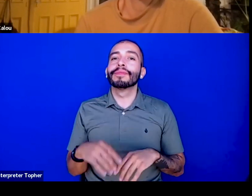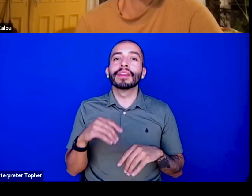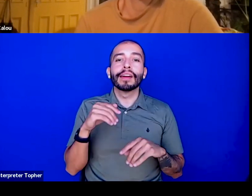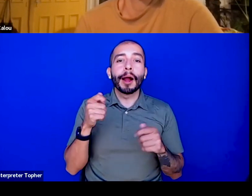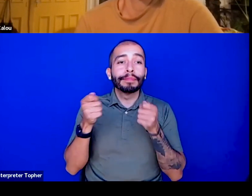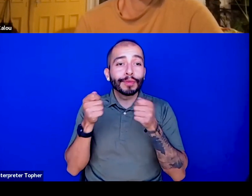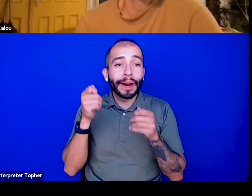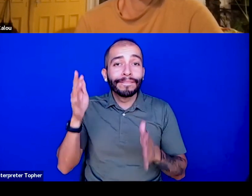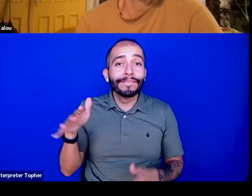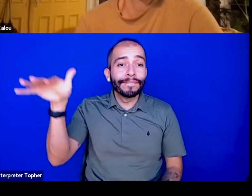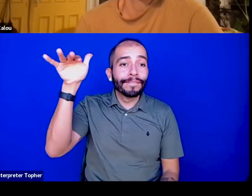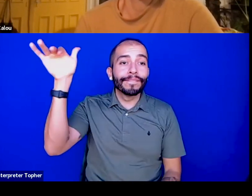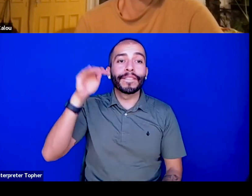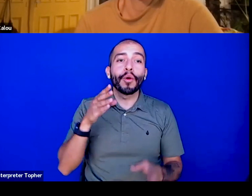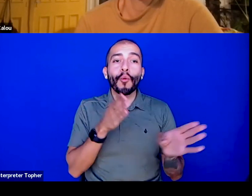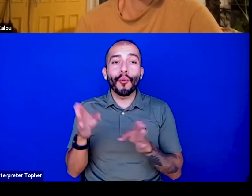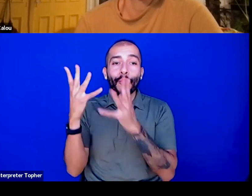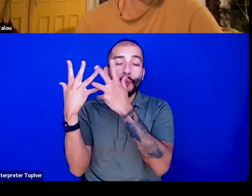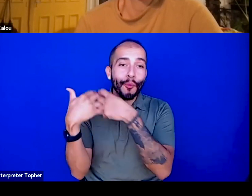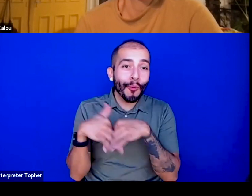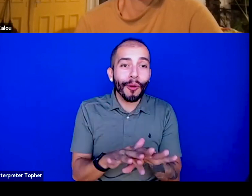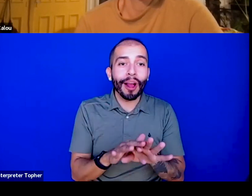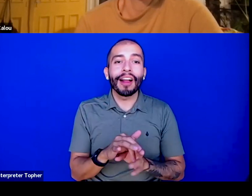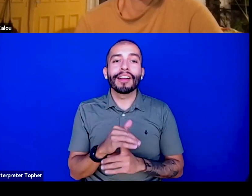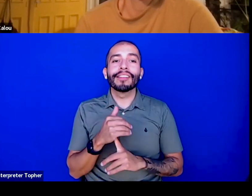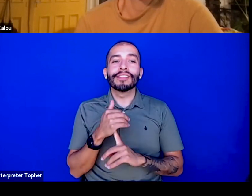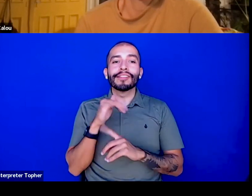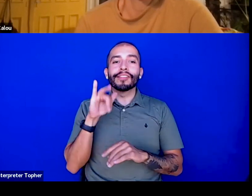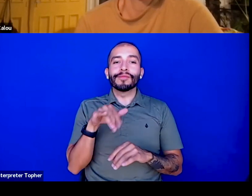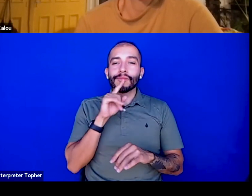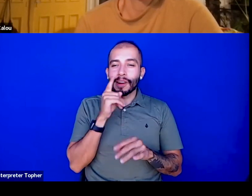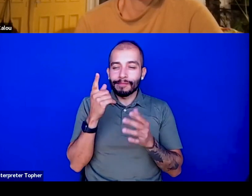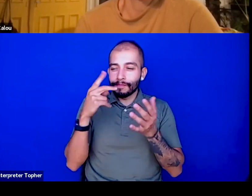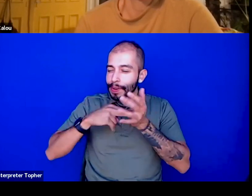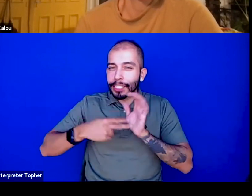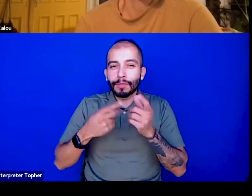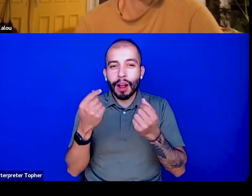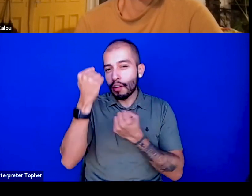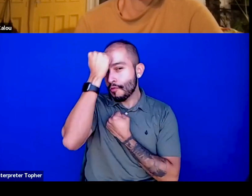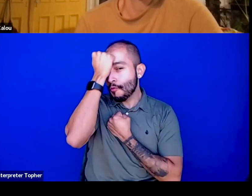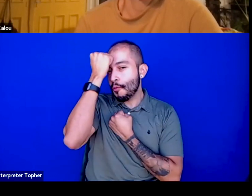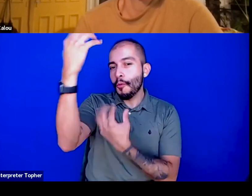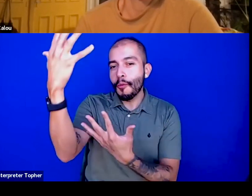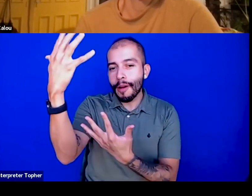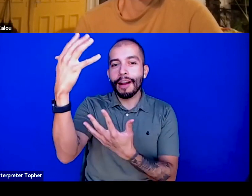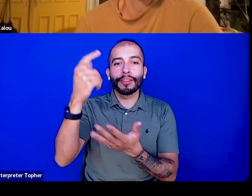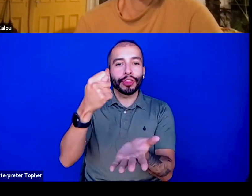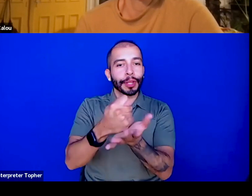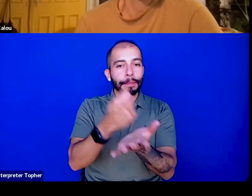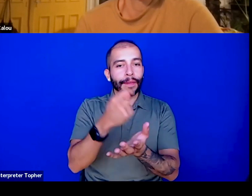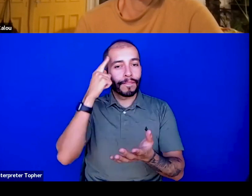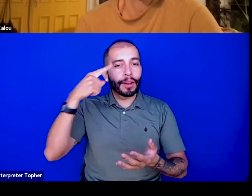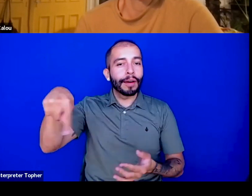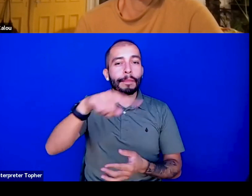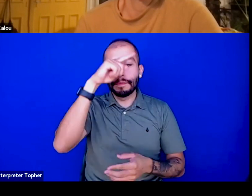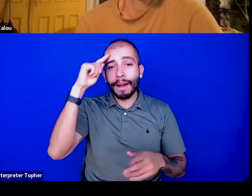what it means to decolonize therapy for Black folks. So I plan to bring all of that, but really